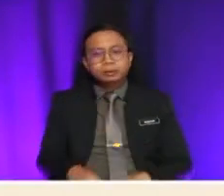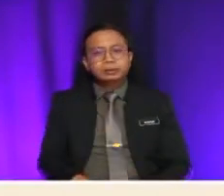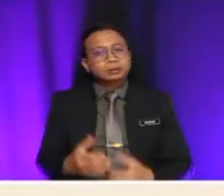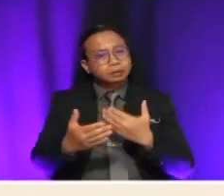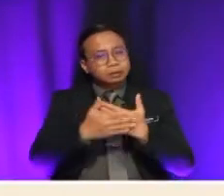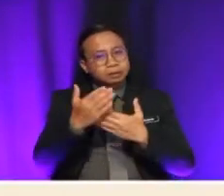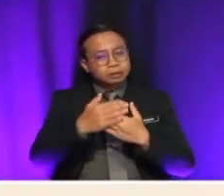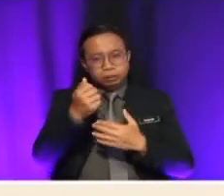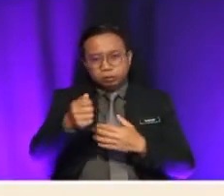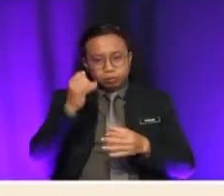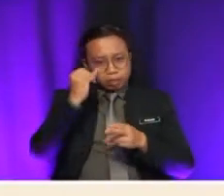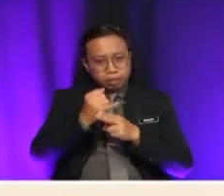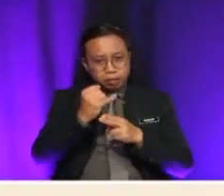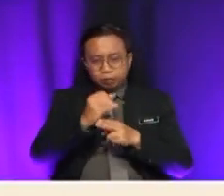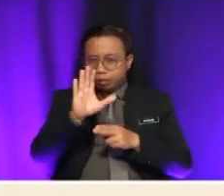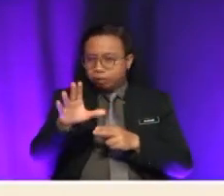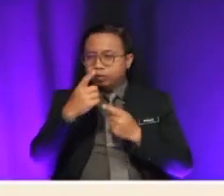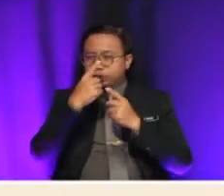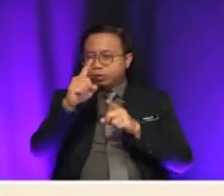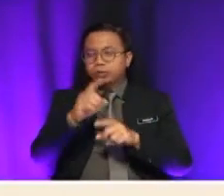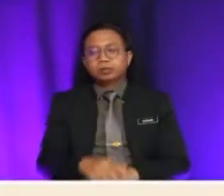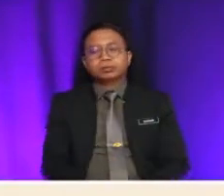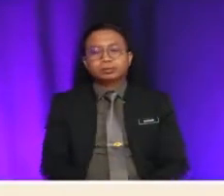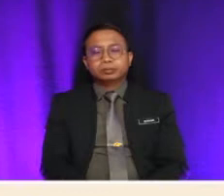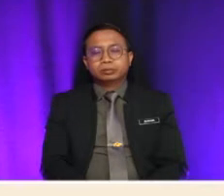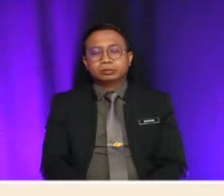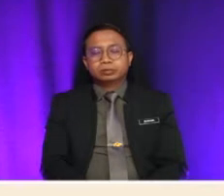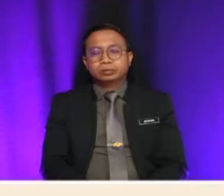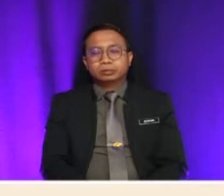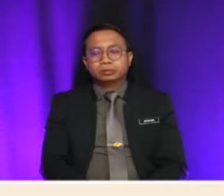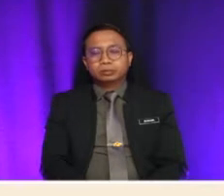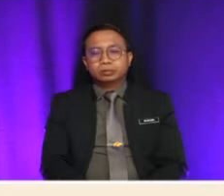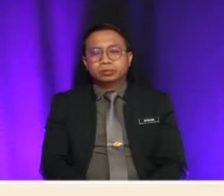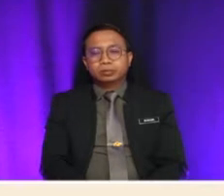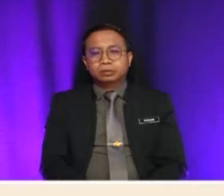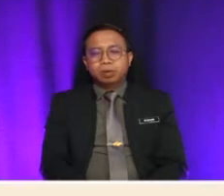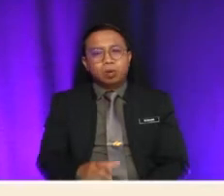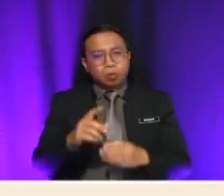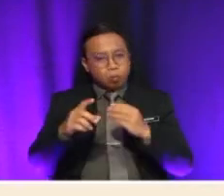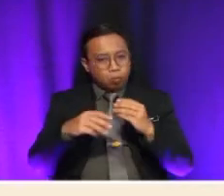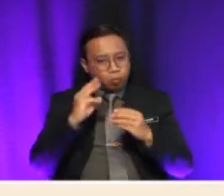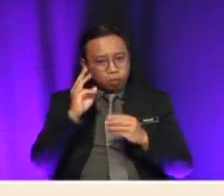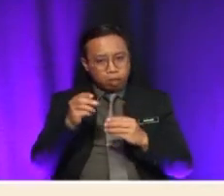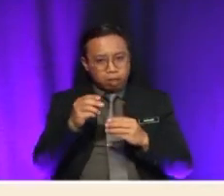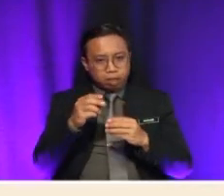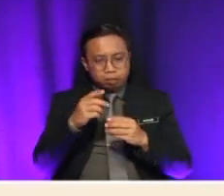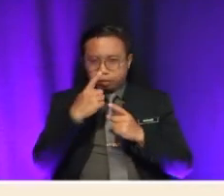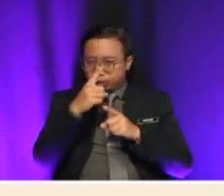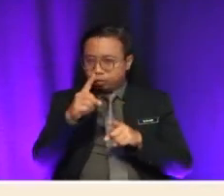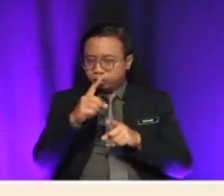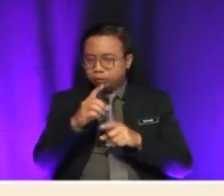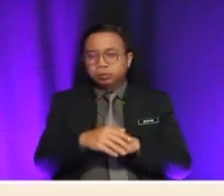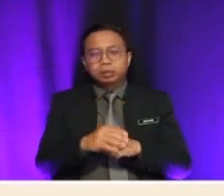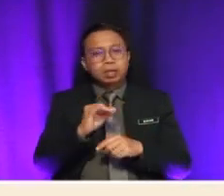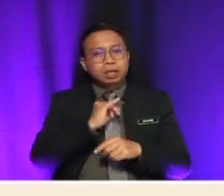for you to identify your answers. Okay, good to go, girls? All right. Okay, while they are looking for the answers, Shafiqa, I